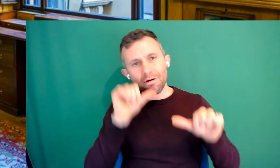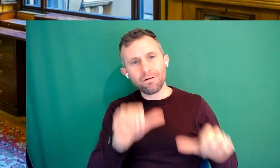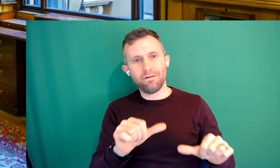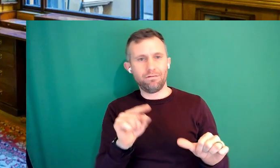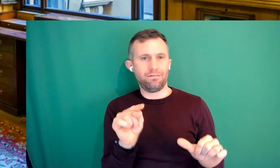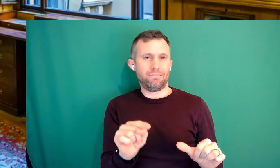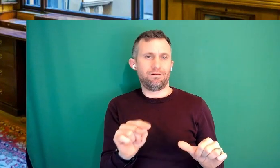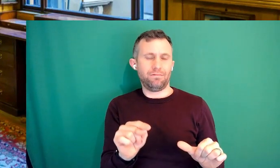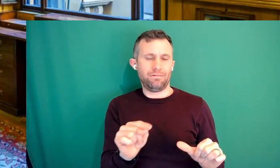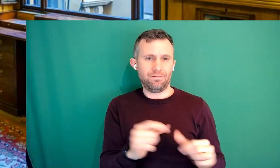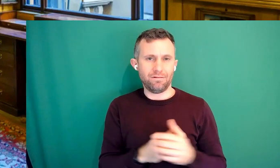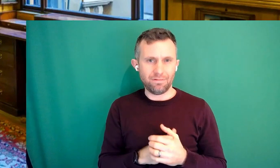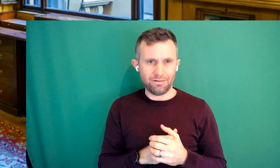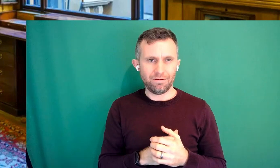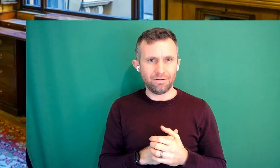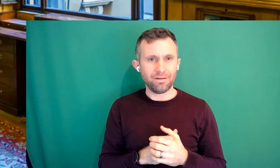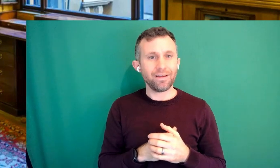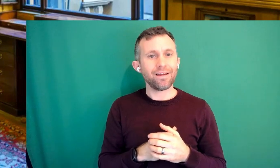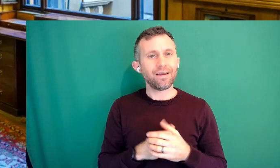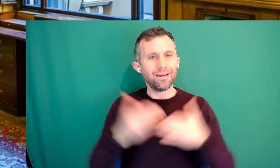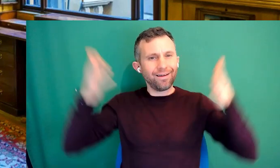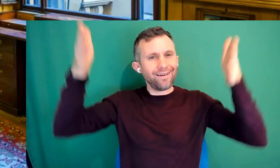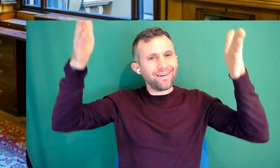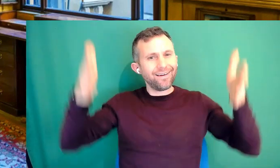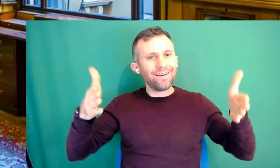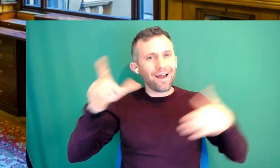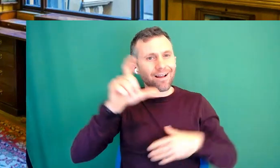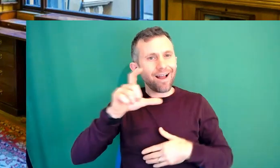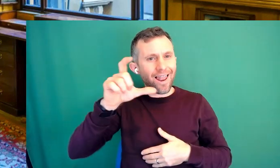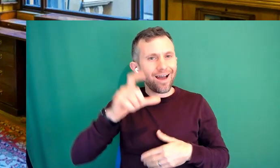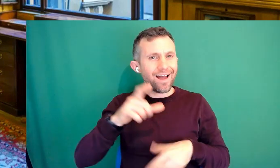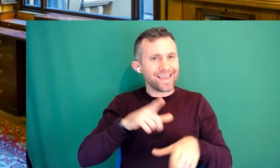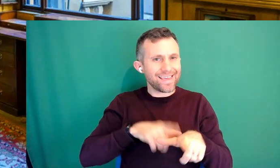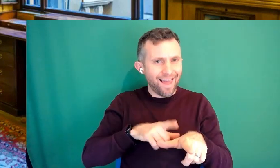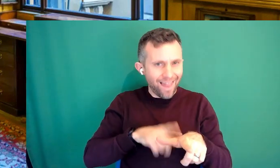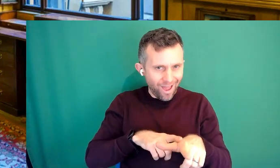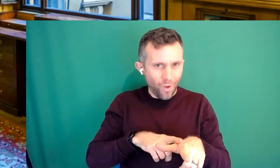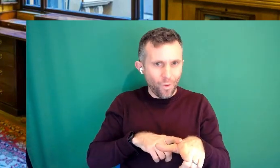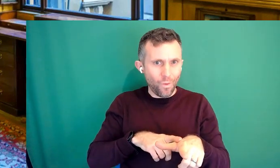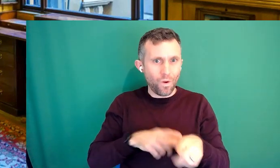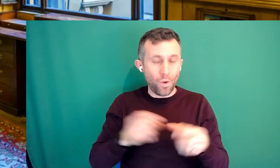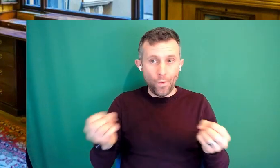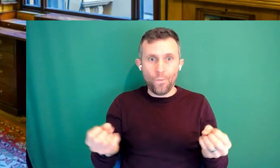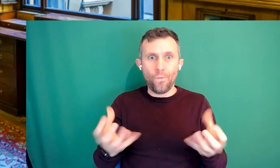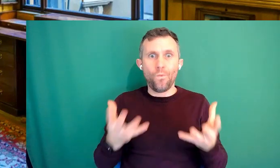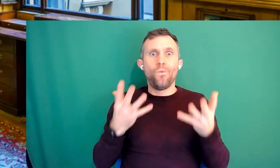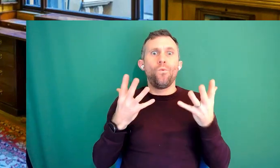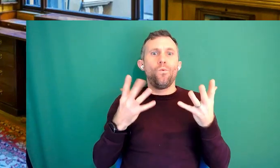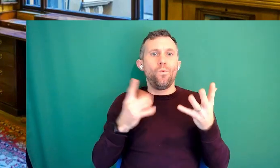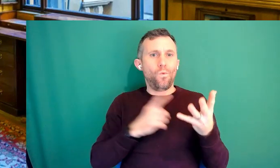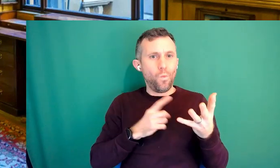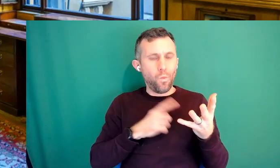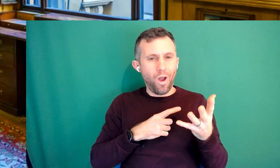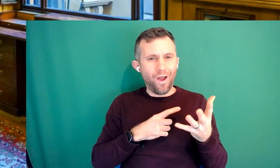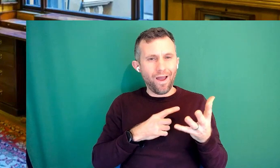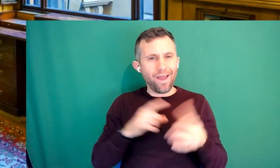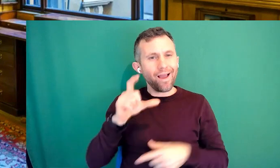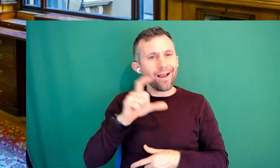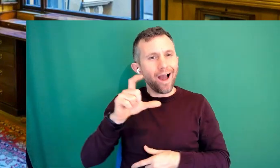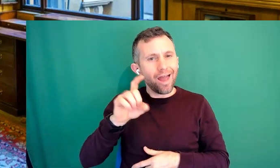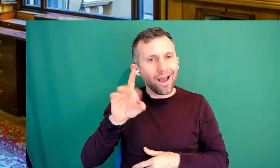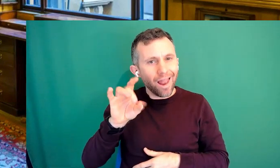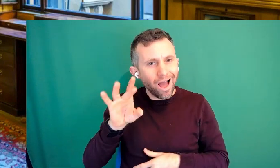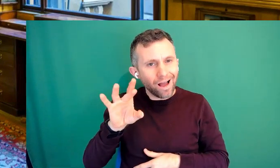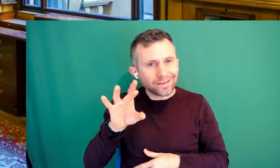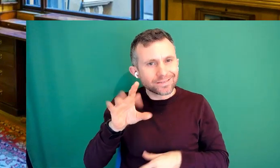people around at the right time of day when the lighting would be perfect. So they would be so in